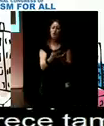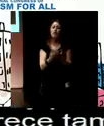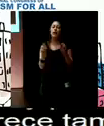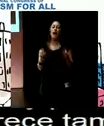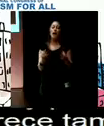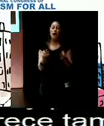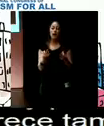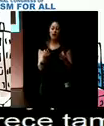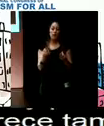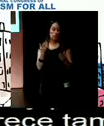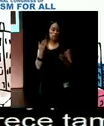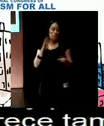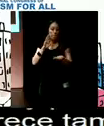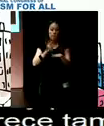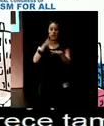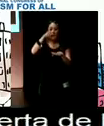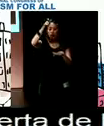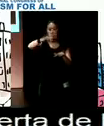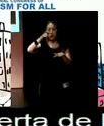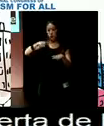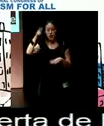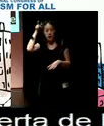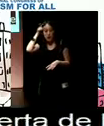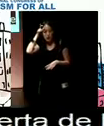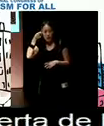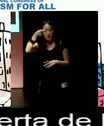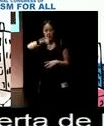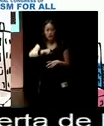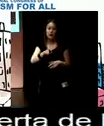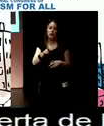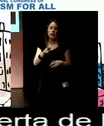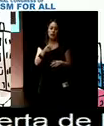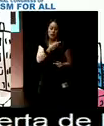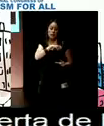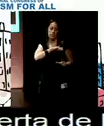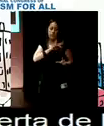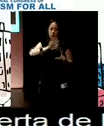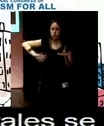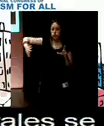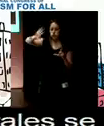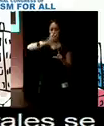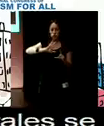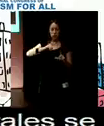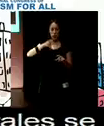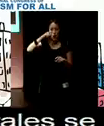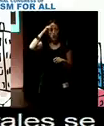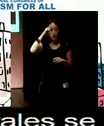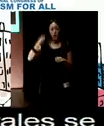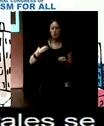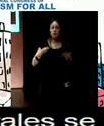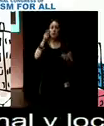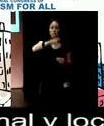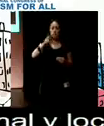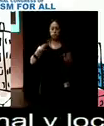cultural itineraries is focused to recognize regional and cultural